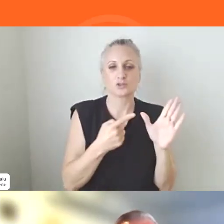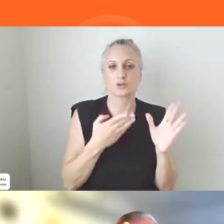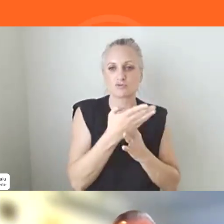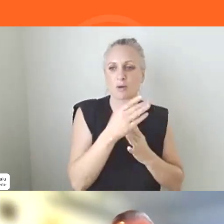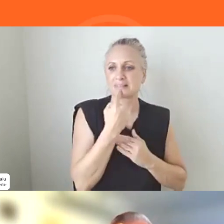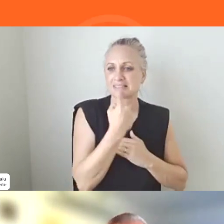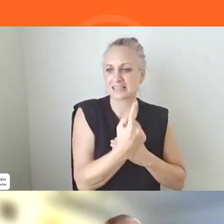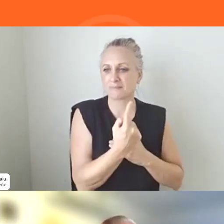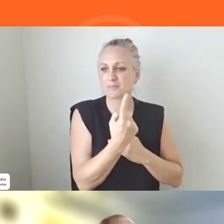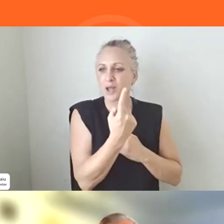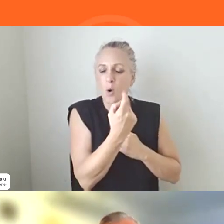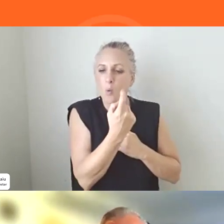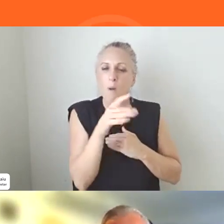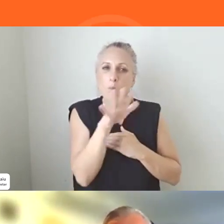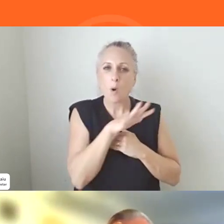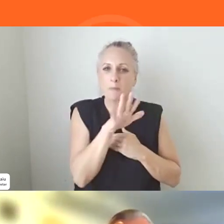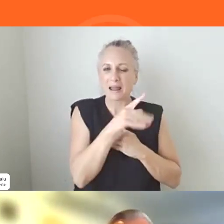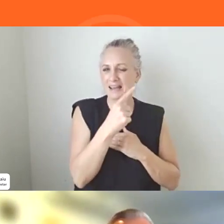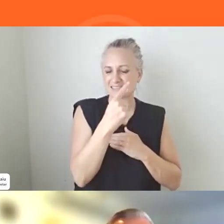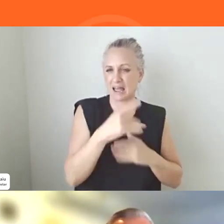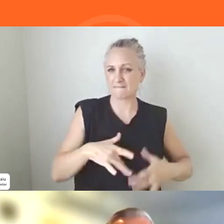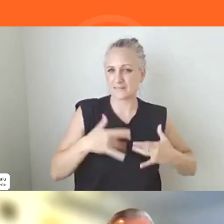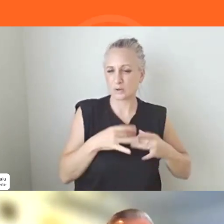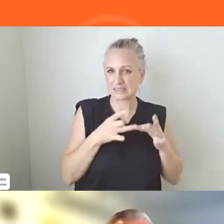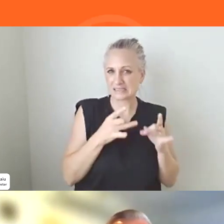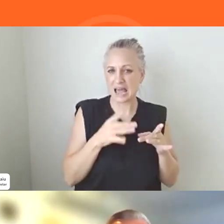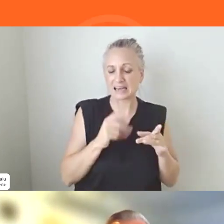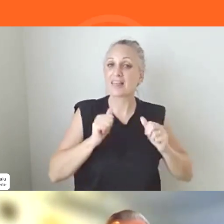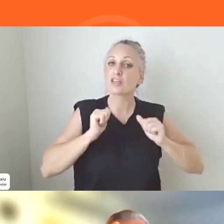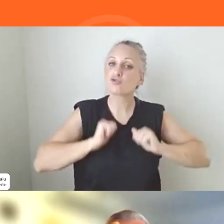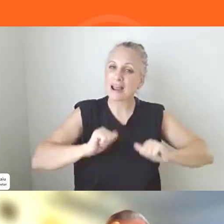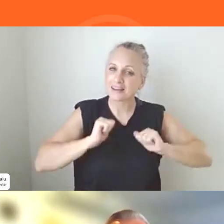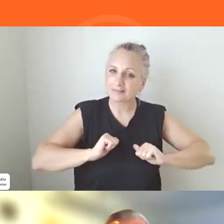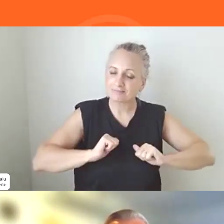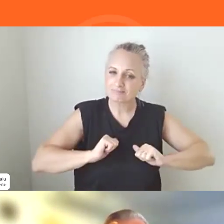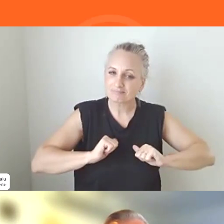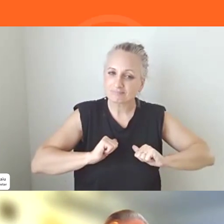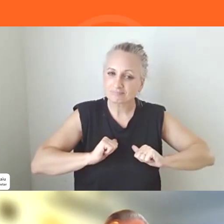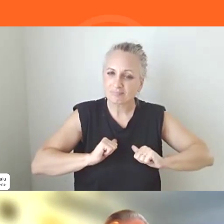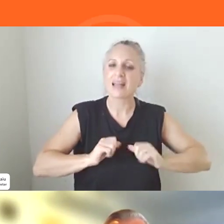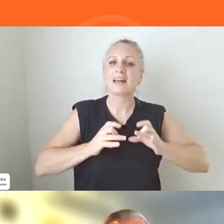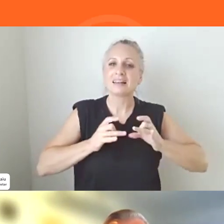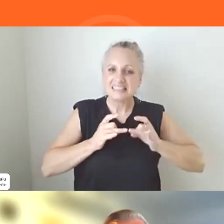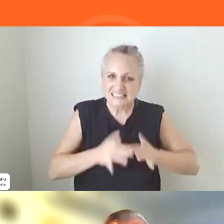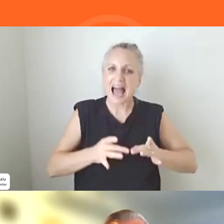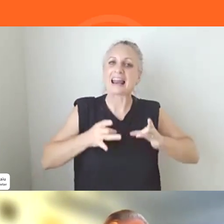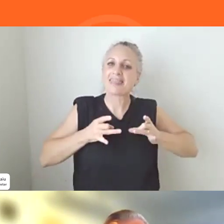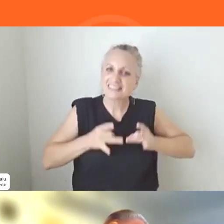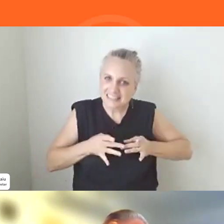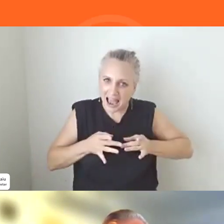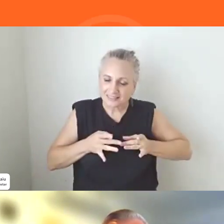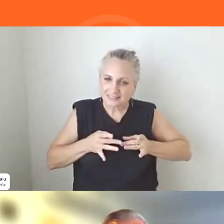too is also in the training, start at the beginning. People are coming through